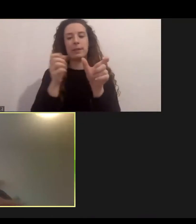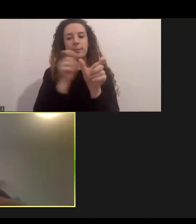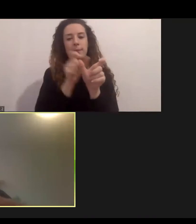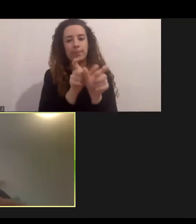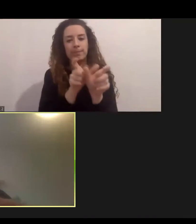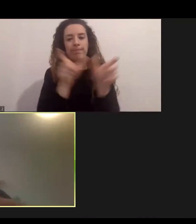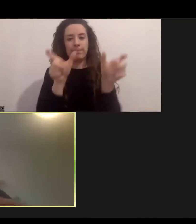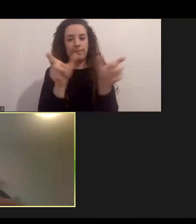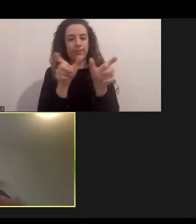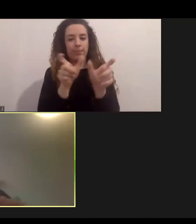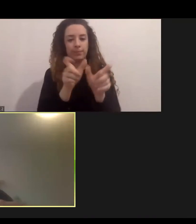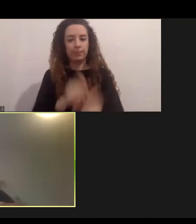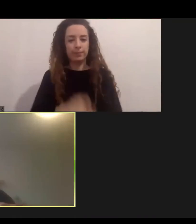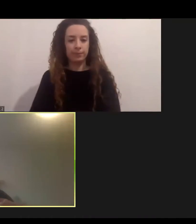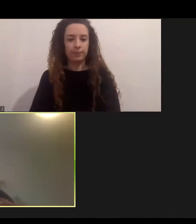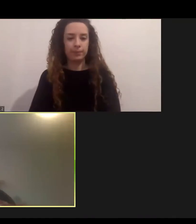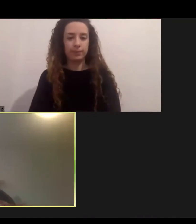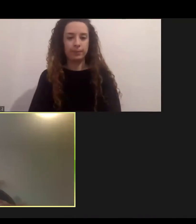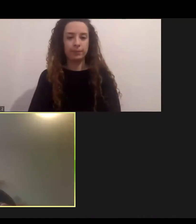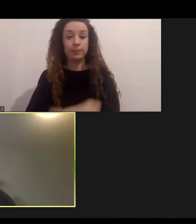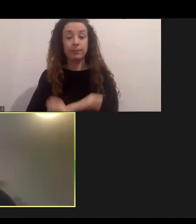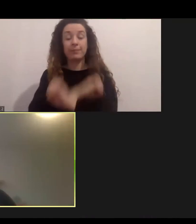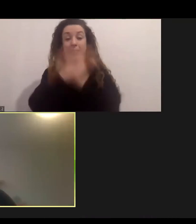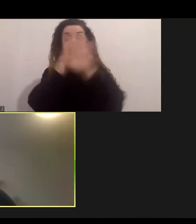a clear